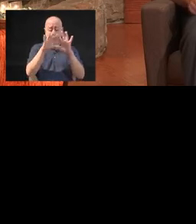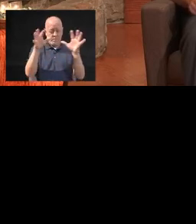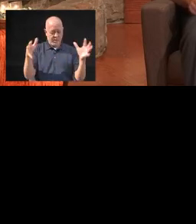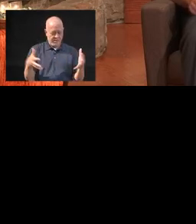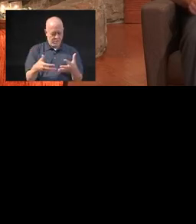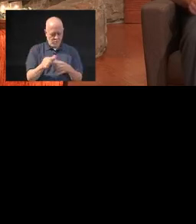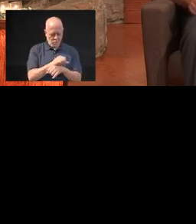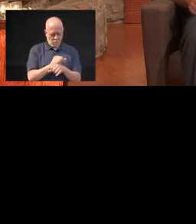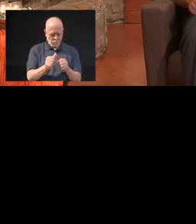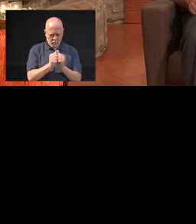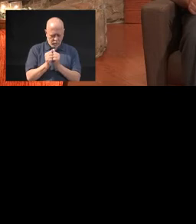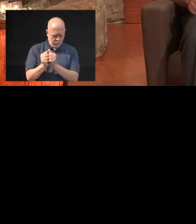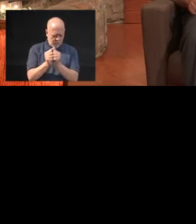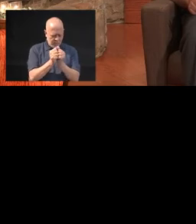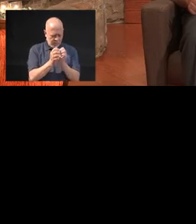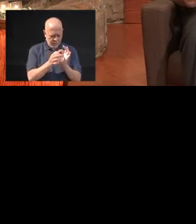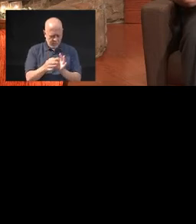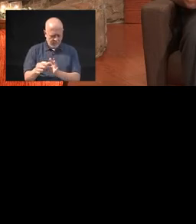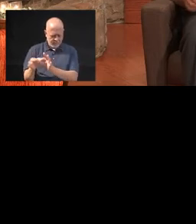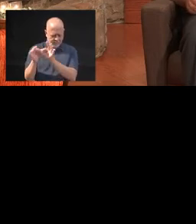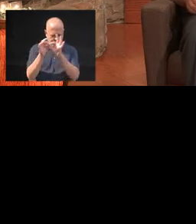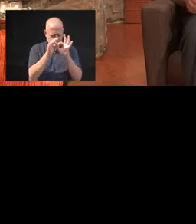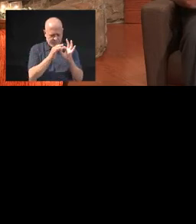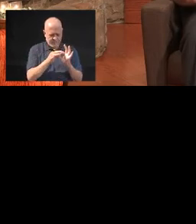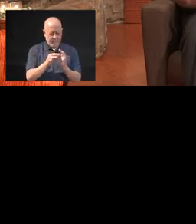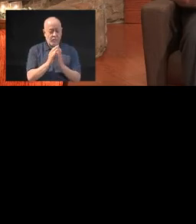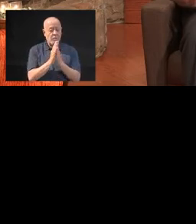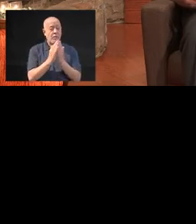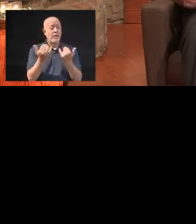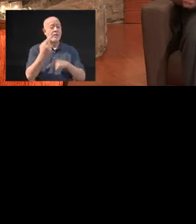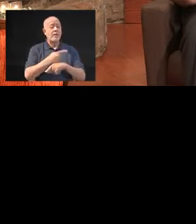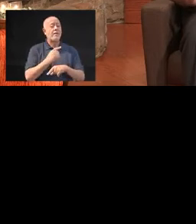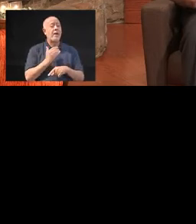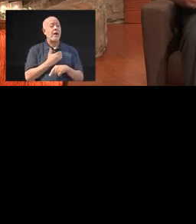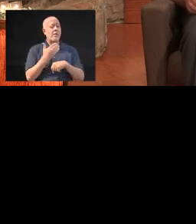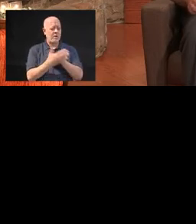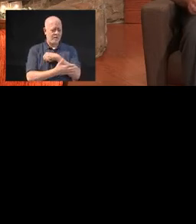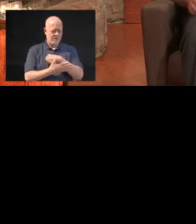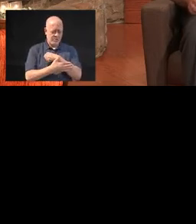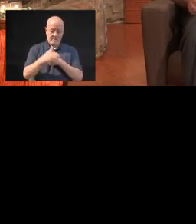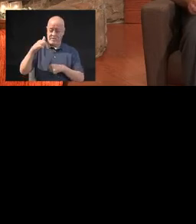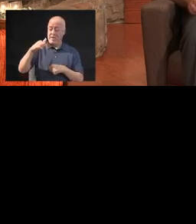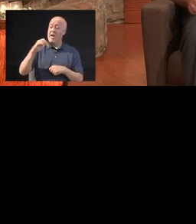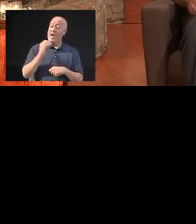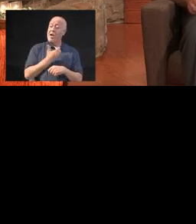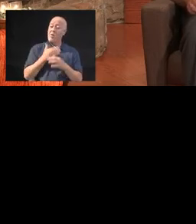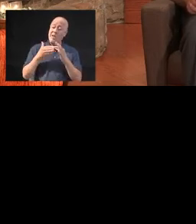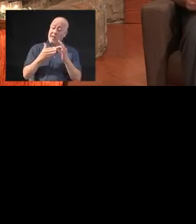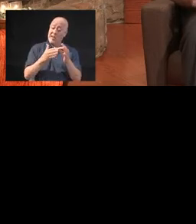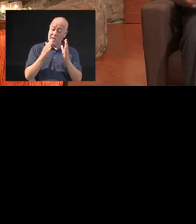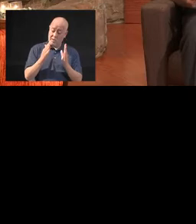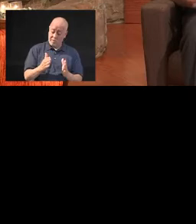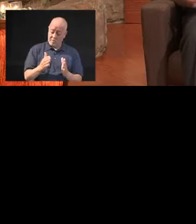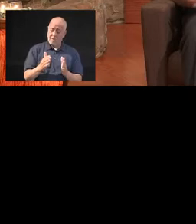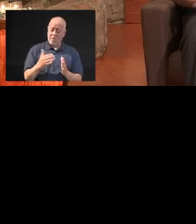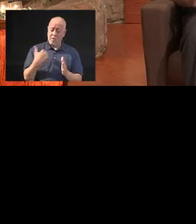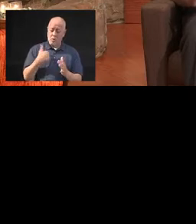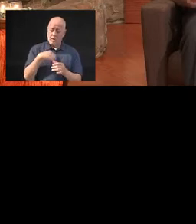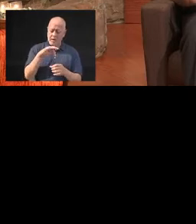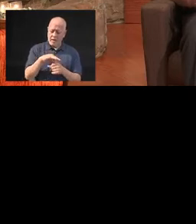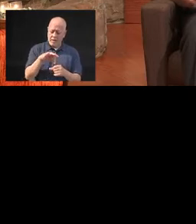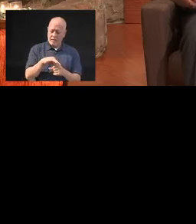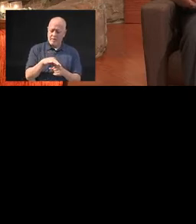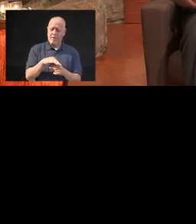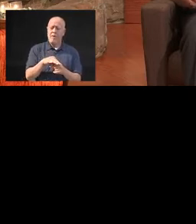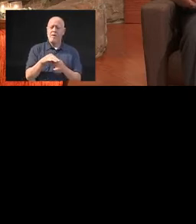work together. We pray today specifically for our homeland, for our elected leaders, for those who continue to work towards a